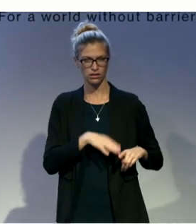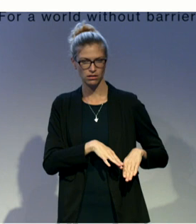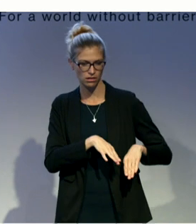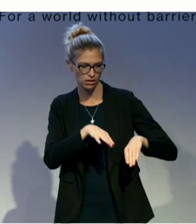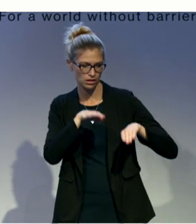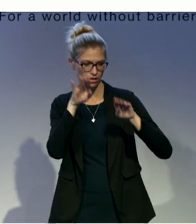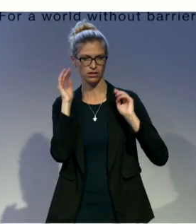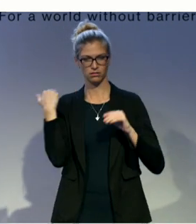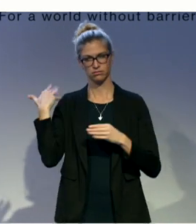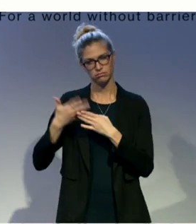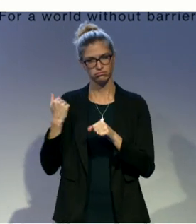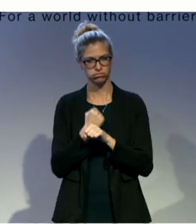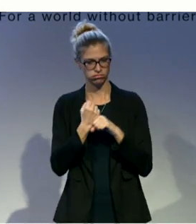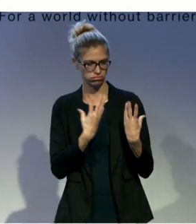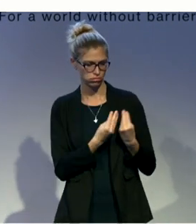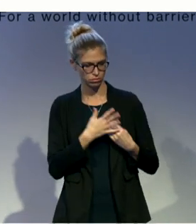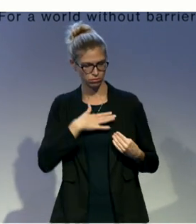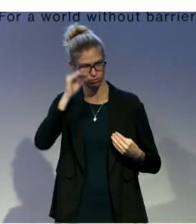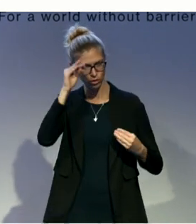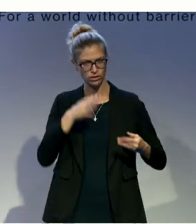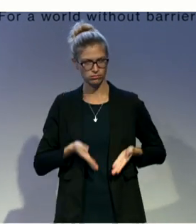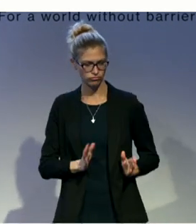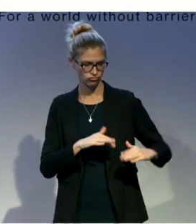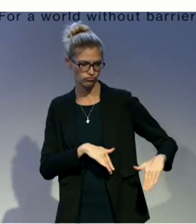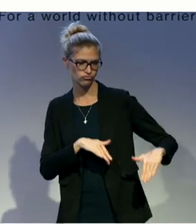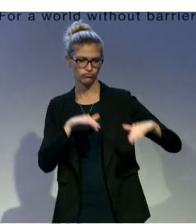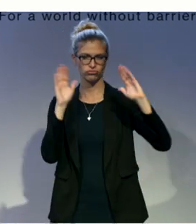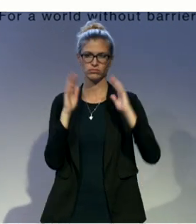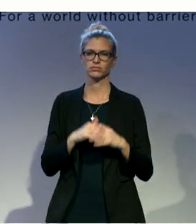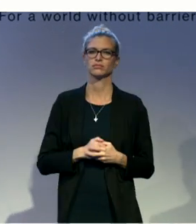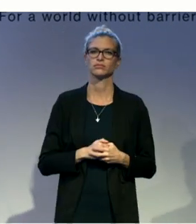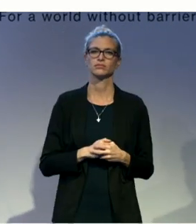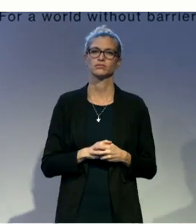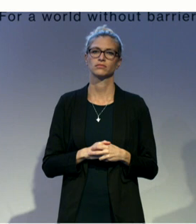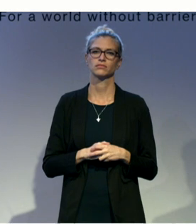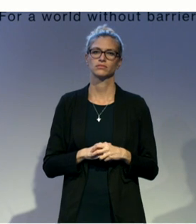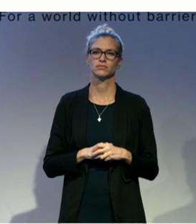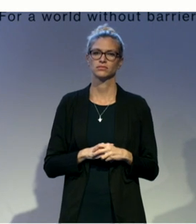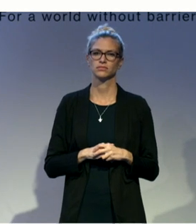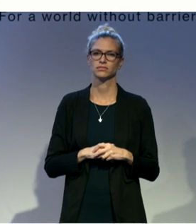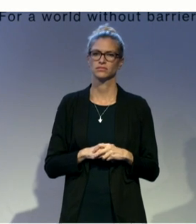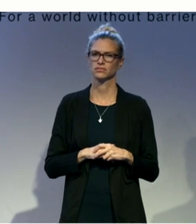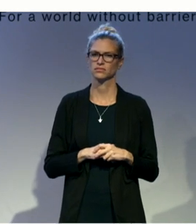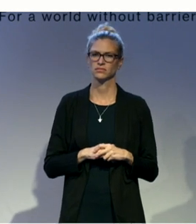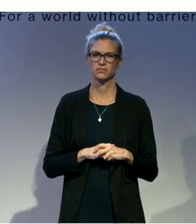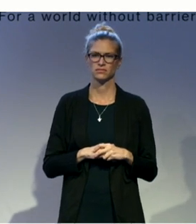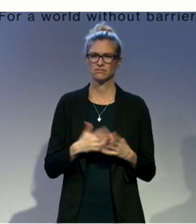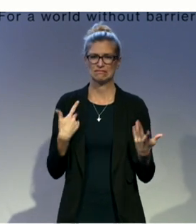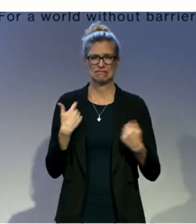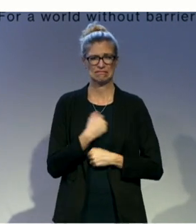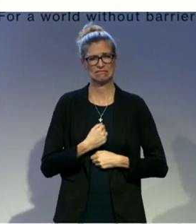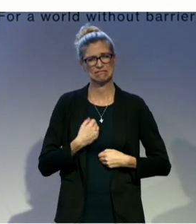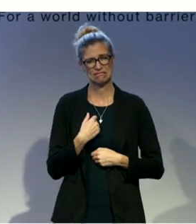a kolléganőmnek, aki bemutatja ezt a programot. Unfortunately, I'm not speaking English, so that's why I'm going